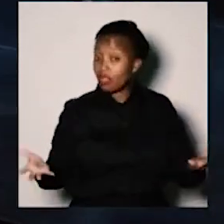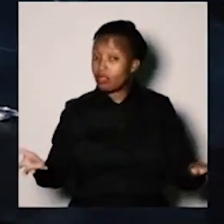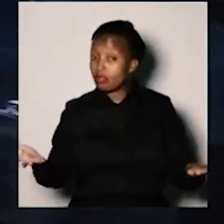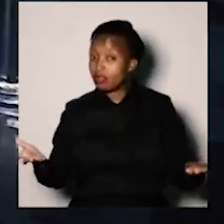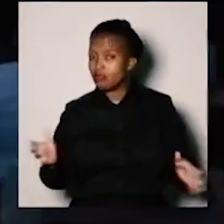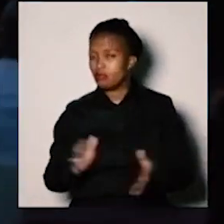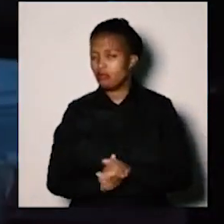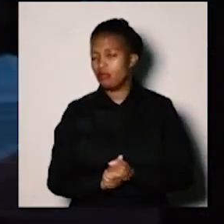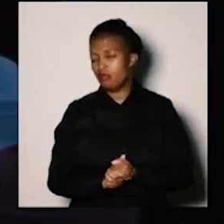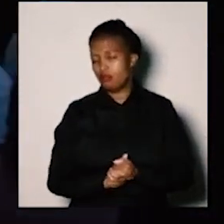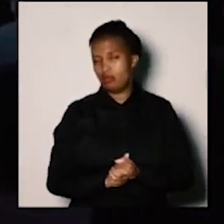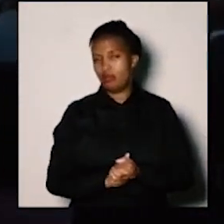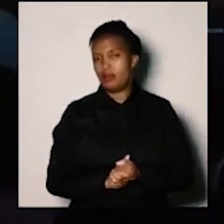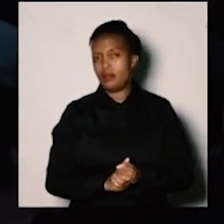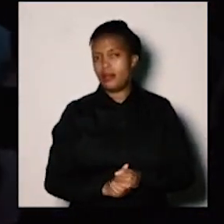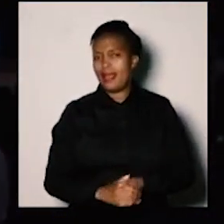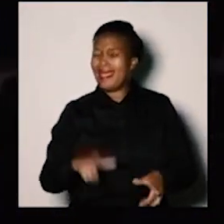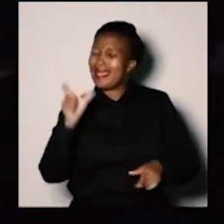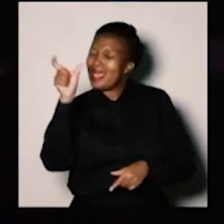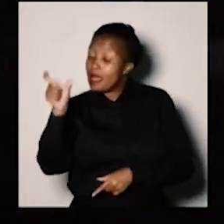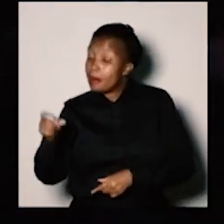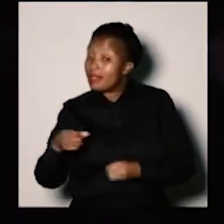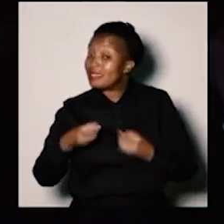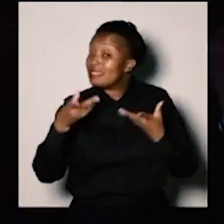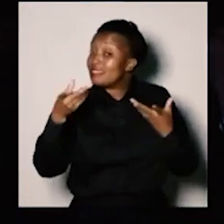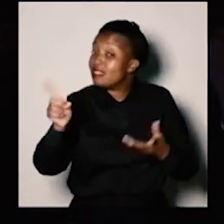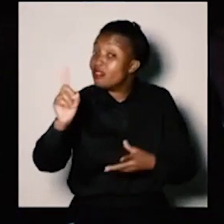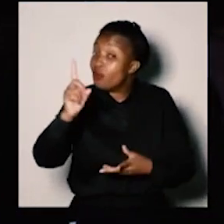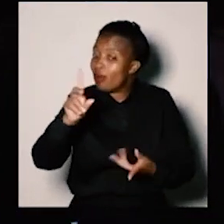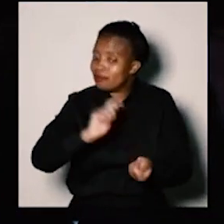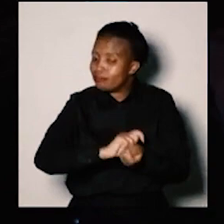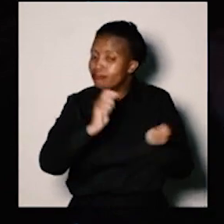What shall a man give in exchange of